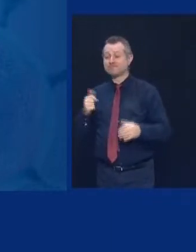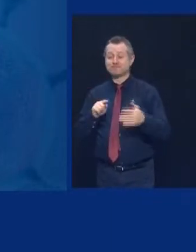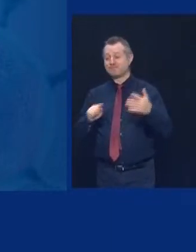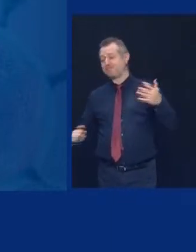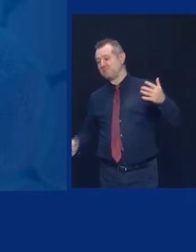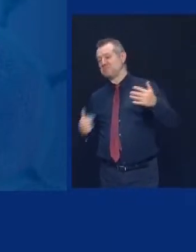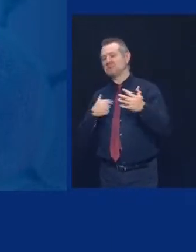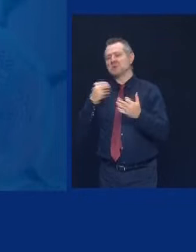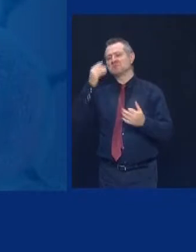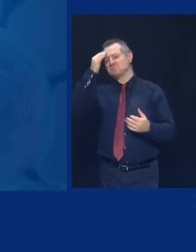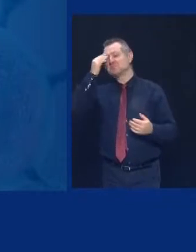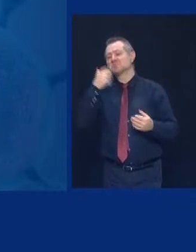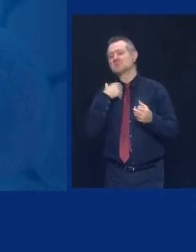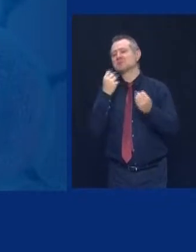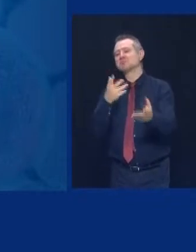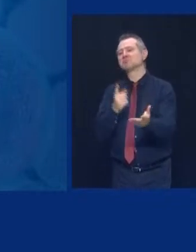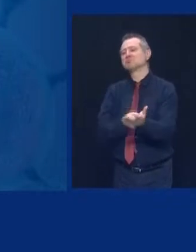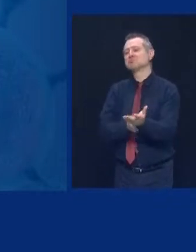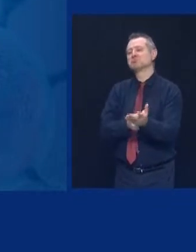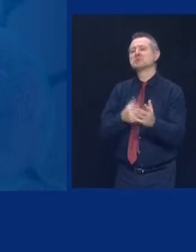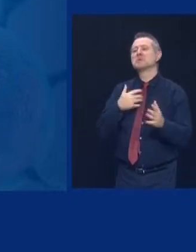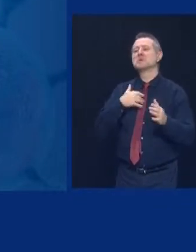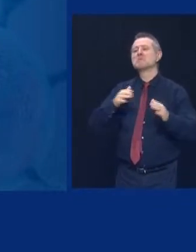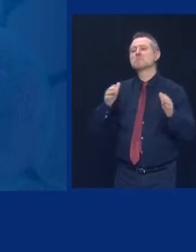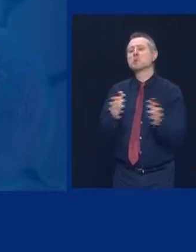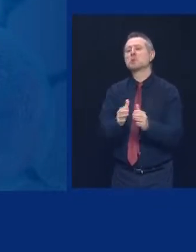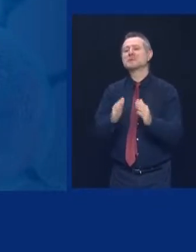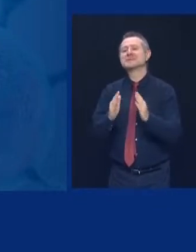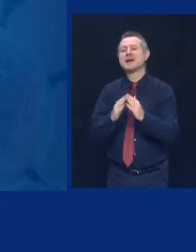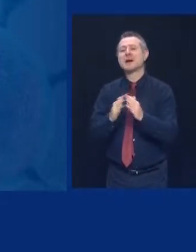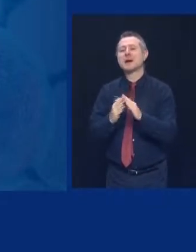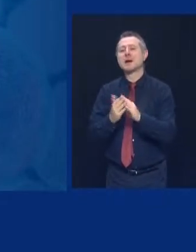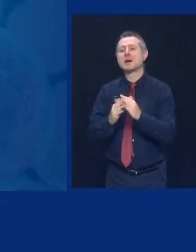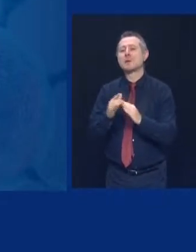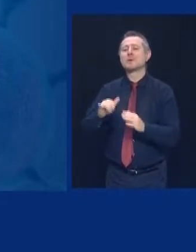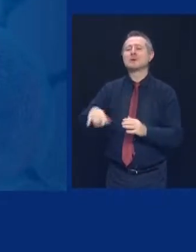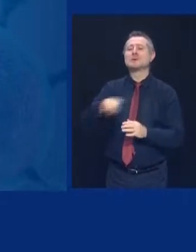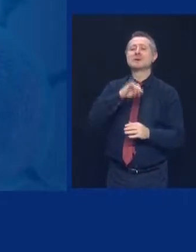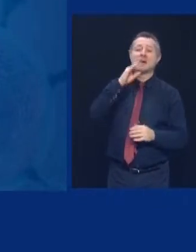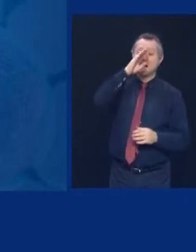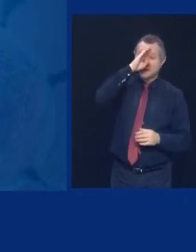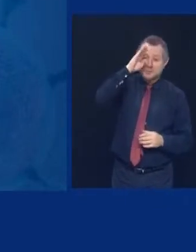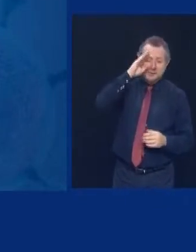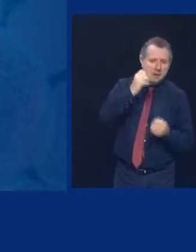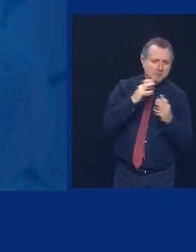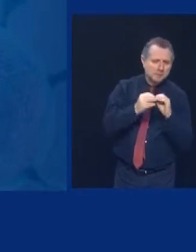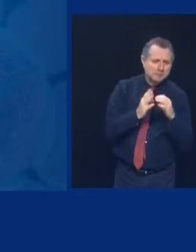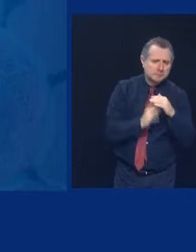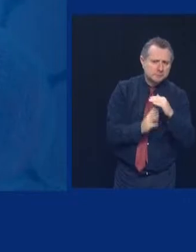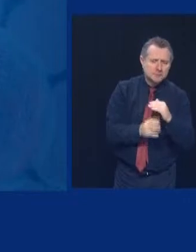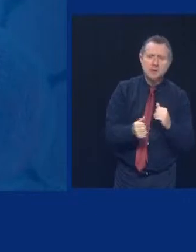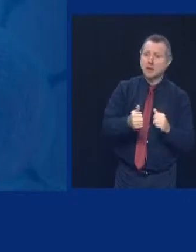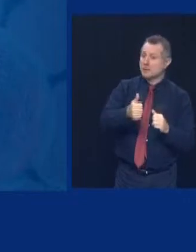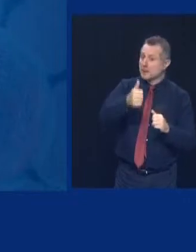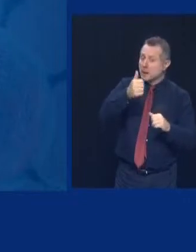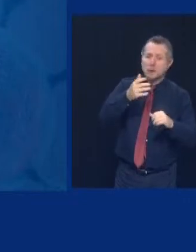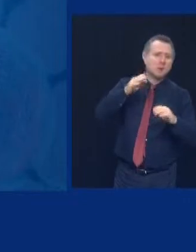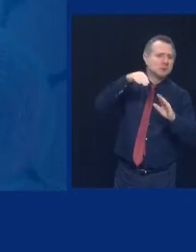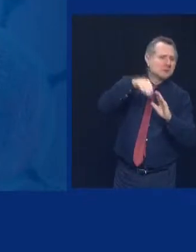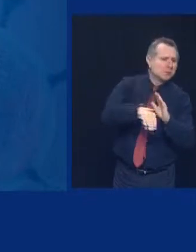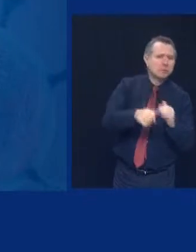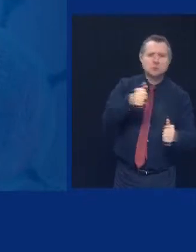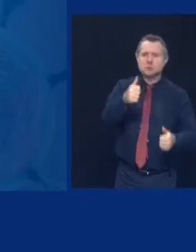here. Look at the hospitalization numbers. Are the hospitalization numbers going up or down?